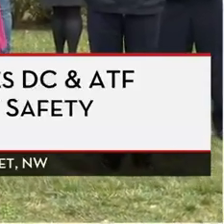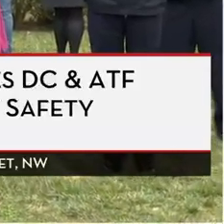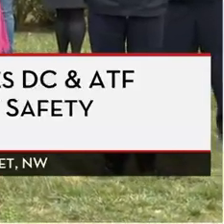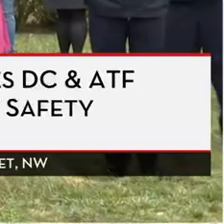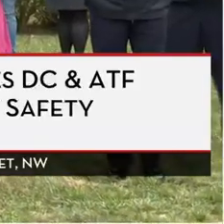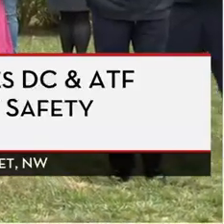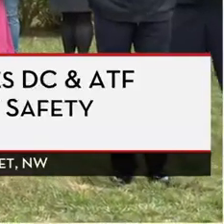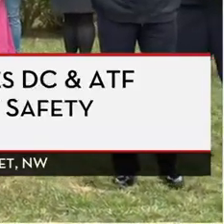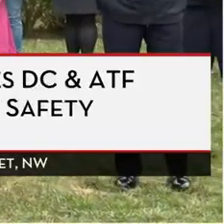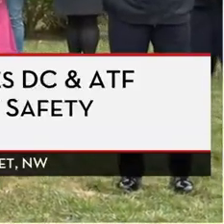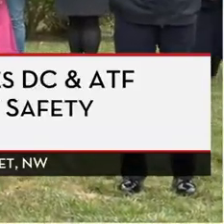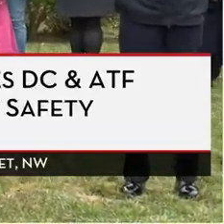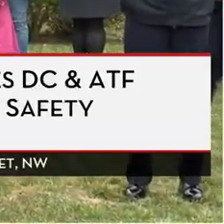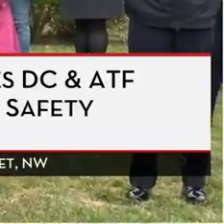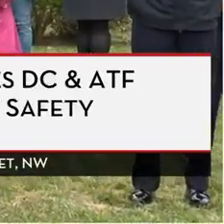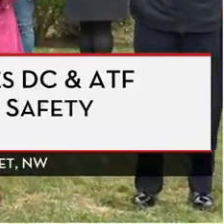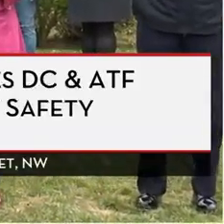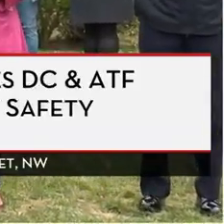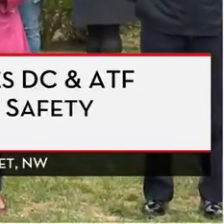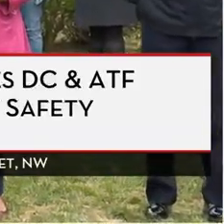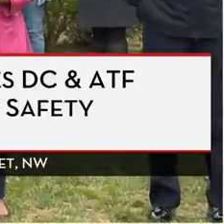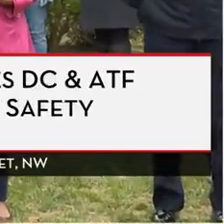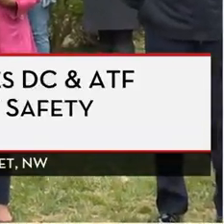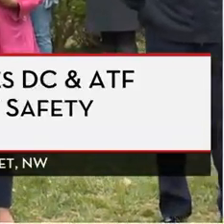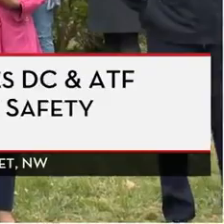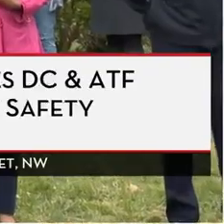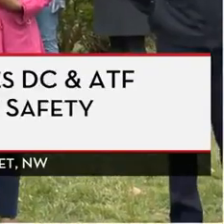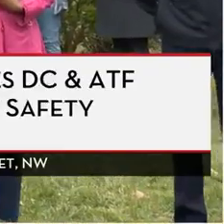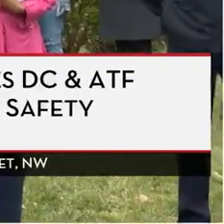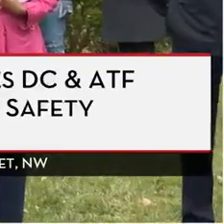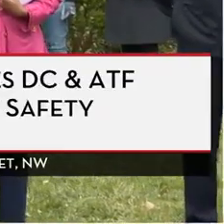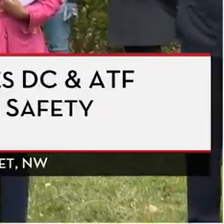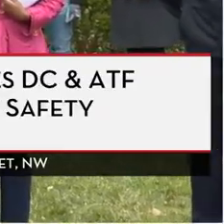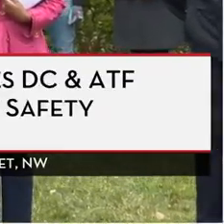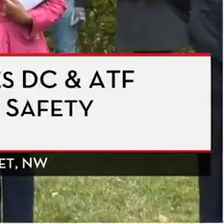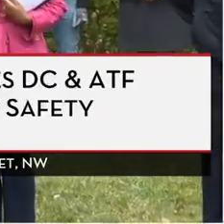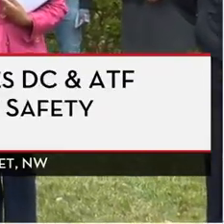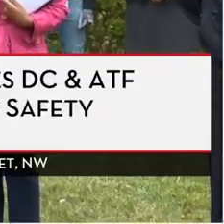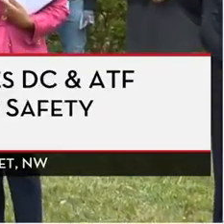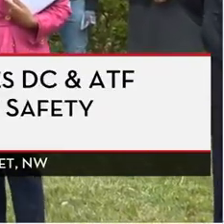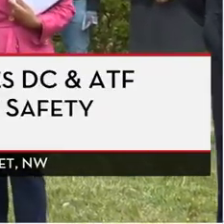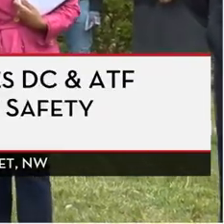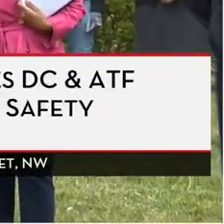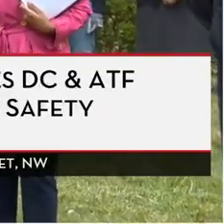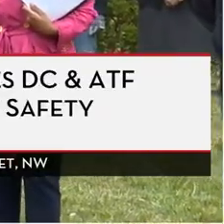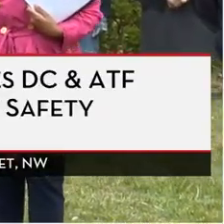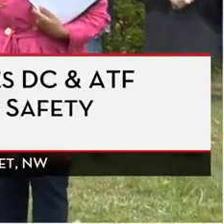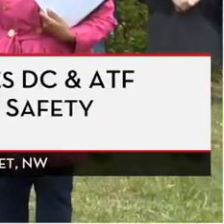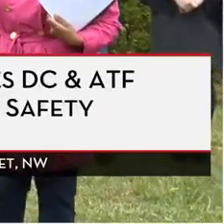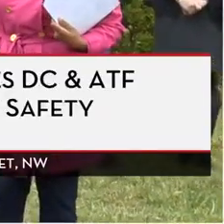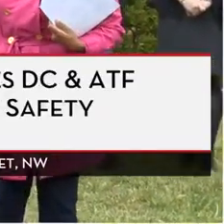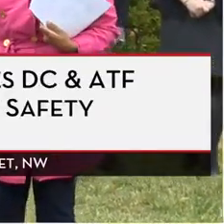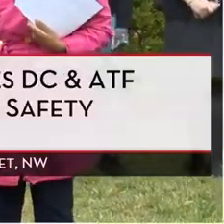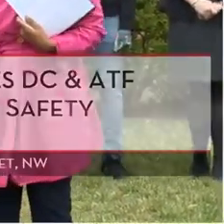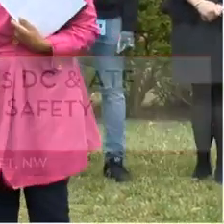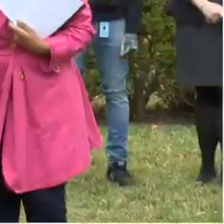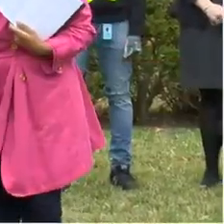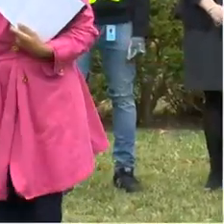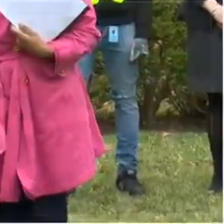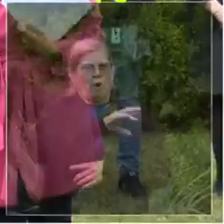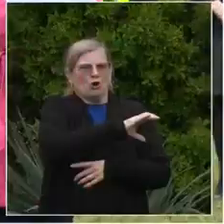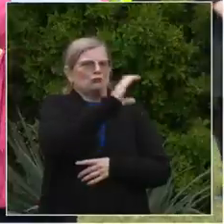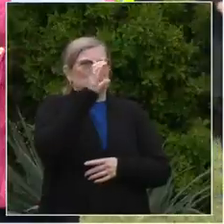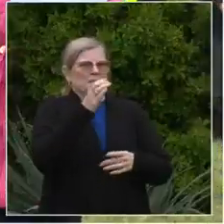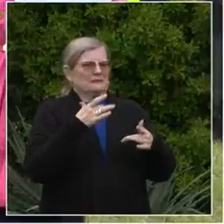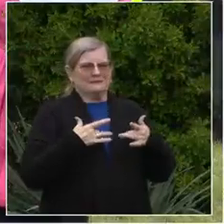not a stranger to Bloomingdale or to Crispus Attucks Park. We are delighted you and your team are able to share